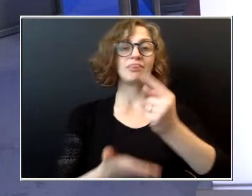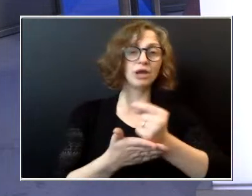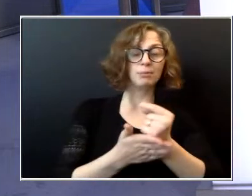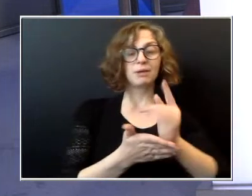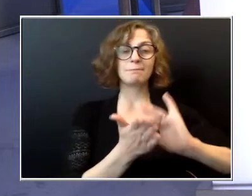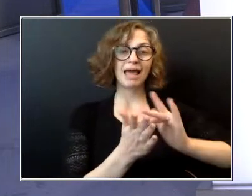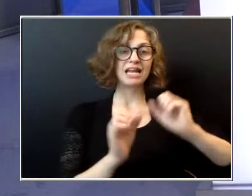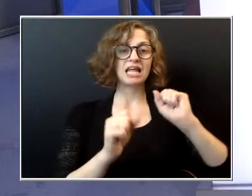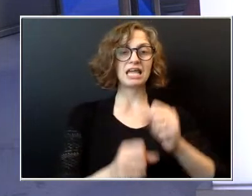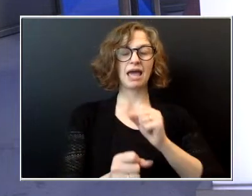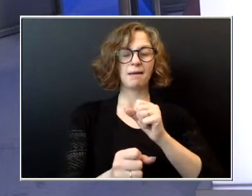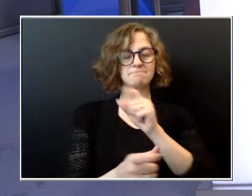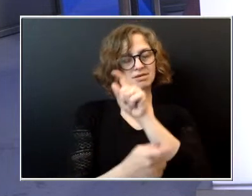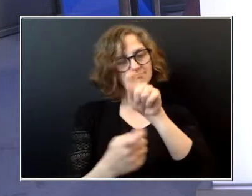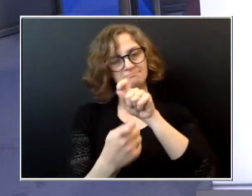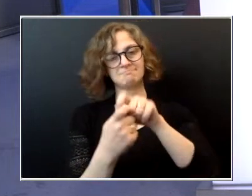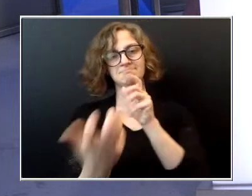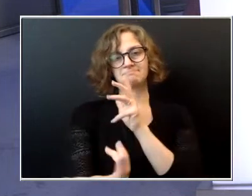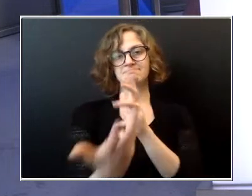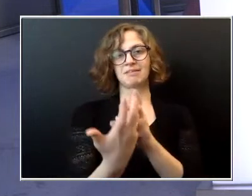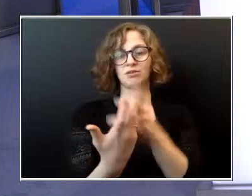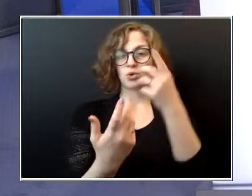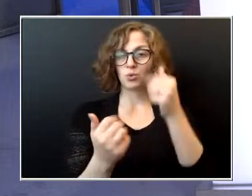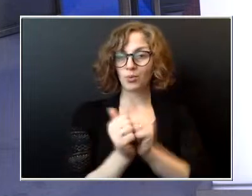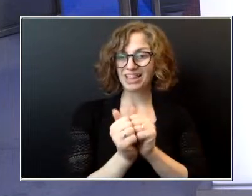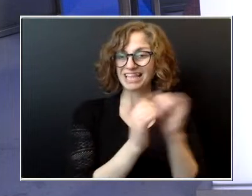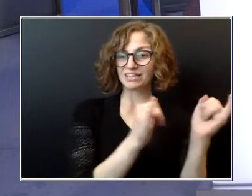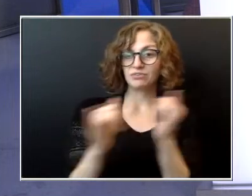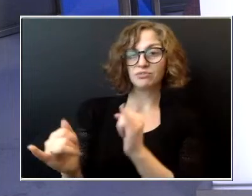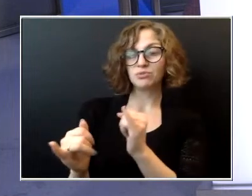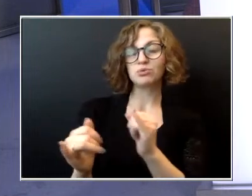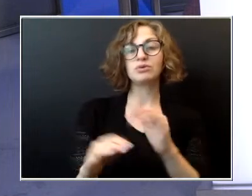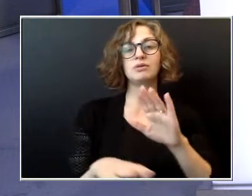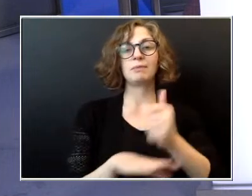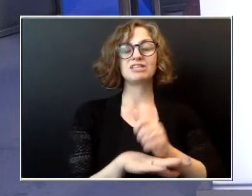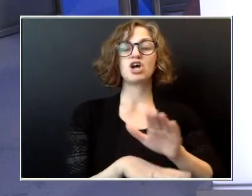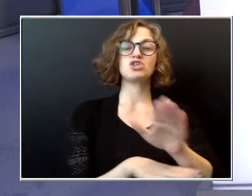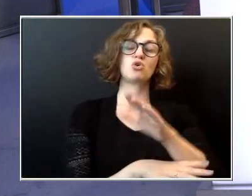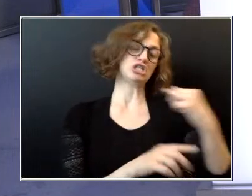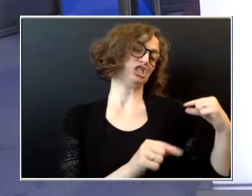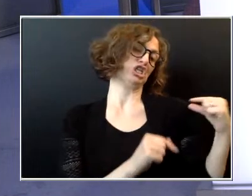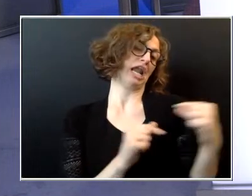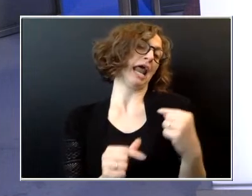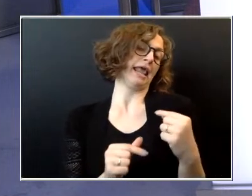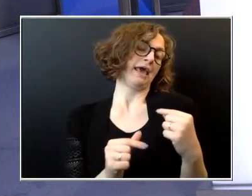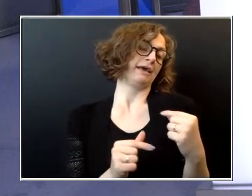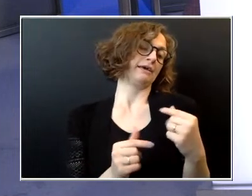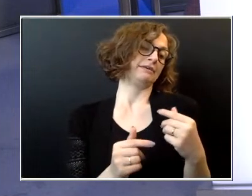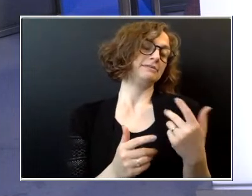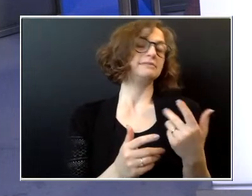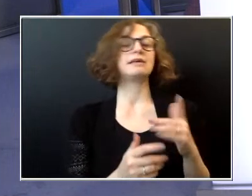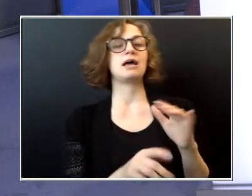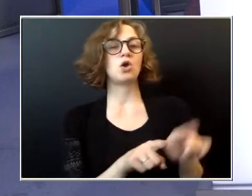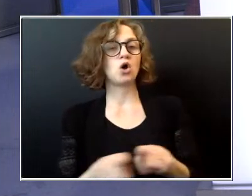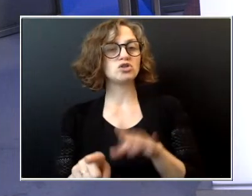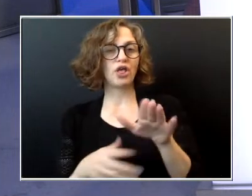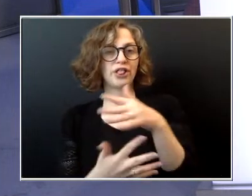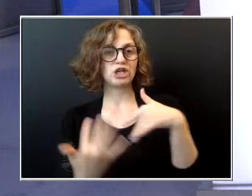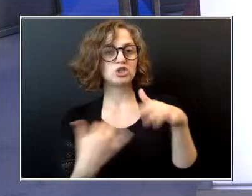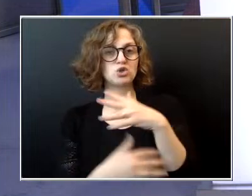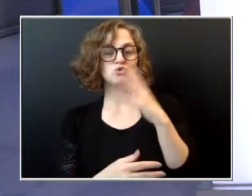and we're going to also have to look at social determinants of health and try and figure out how those two things really come together. Is there a lot of demand for what you're